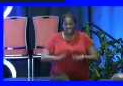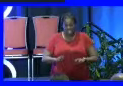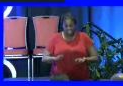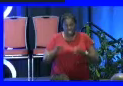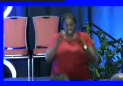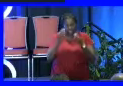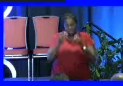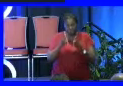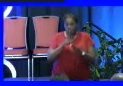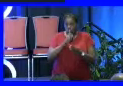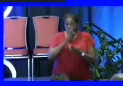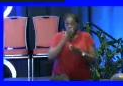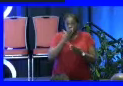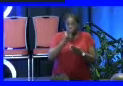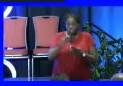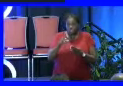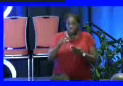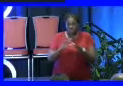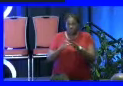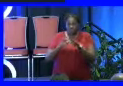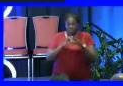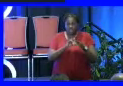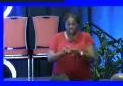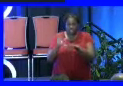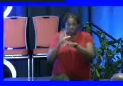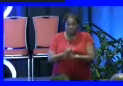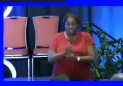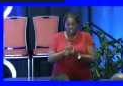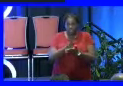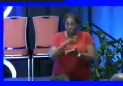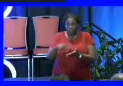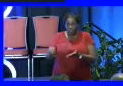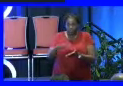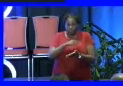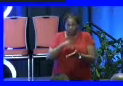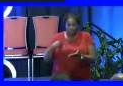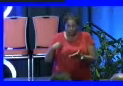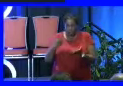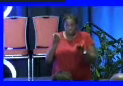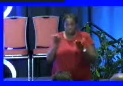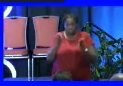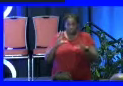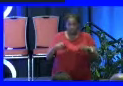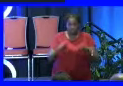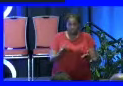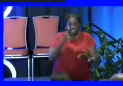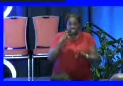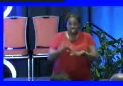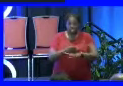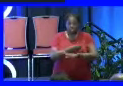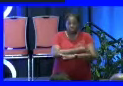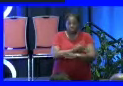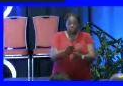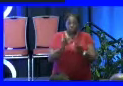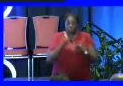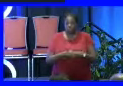good care coordination practices that are going to help the members and help the direct service providers see that improvement that we're looking